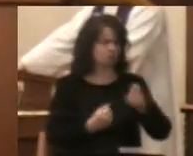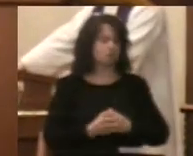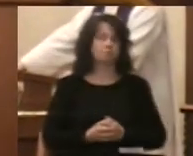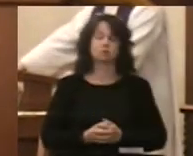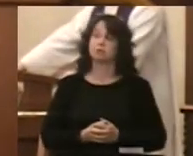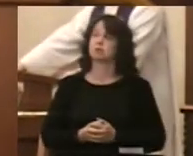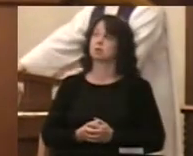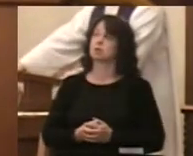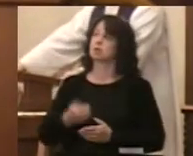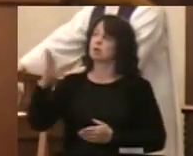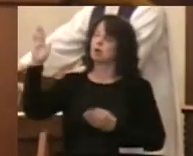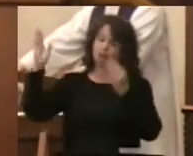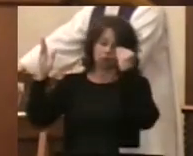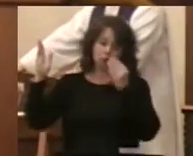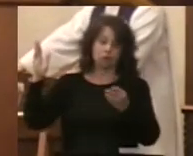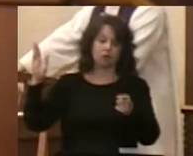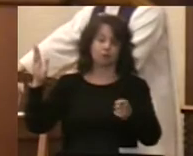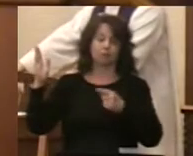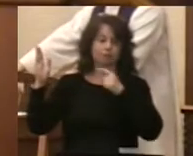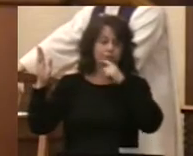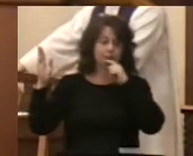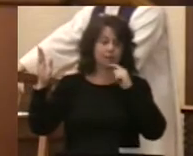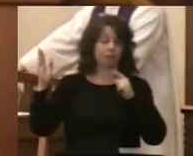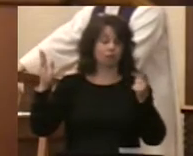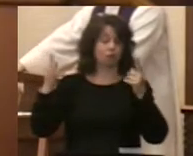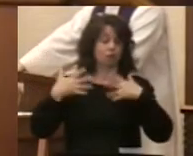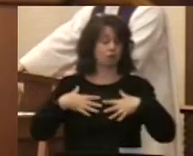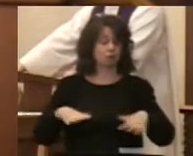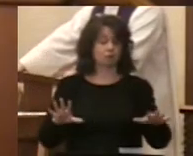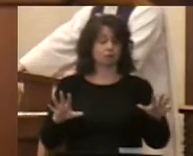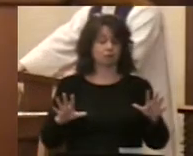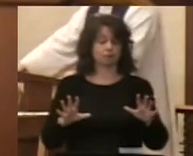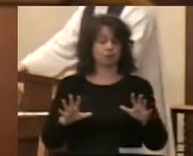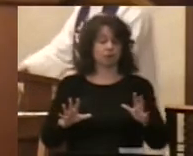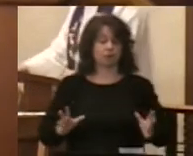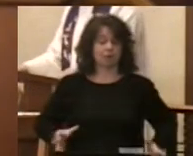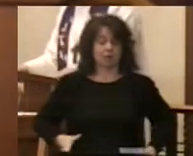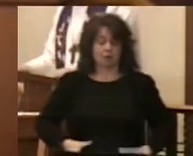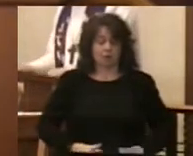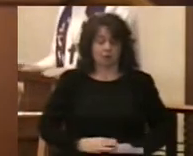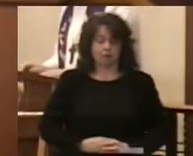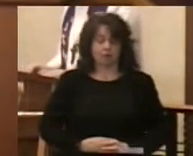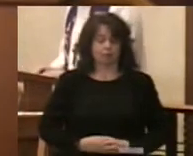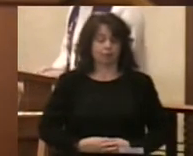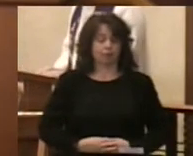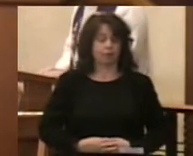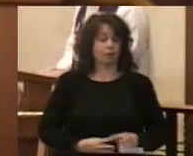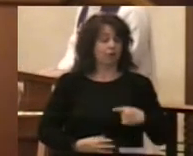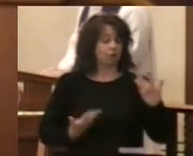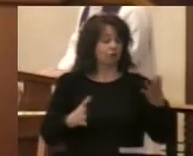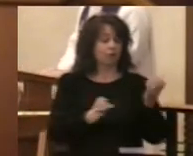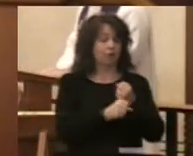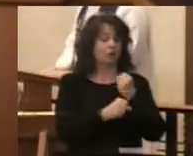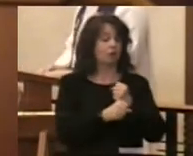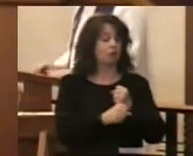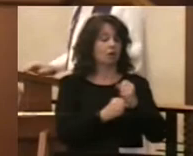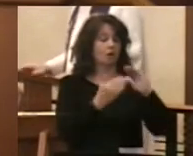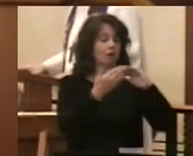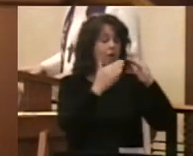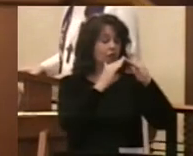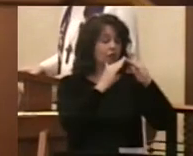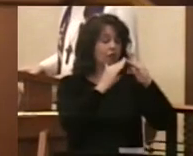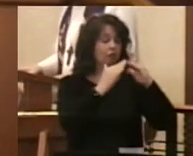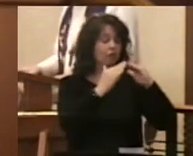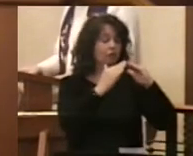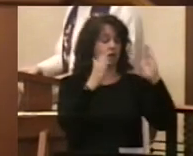said to Jeremiah, for as the loincloth clings to the waist of a man, so I made the whole house of Israel and the whole